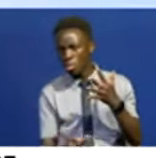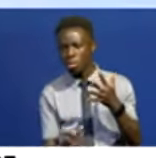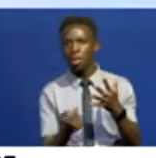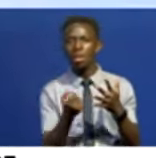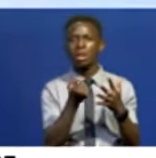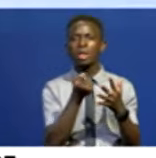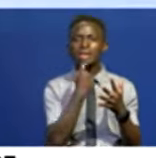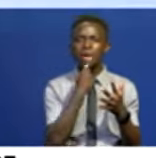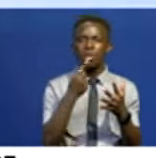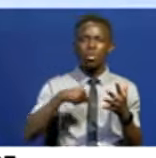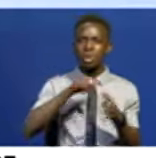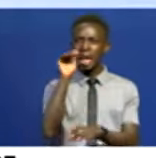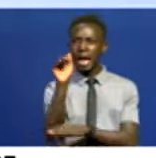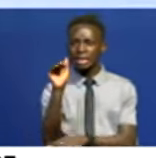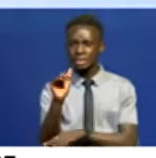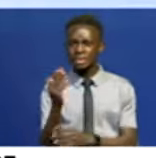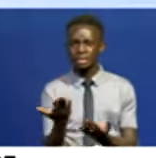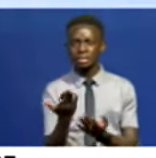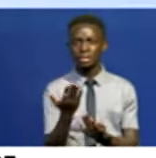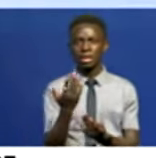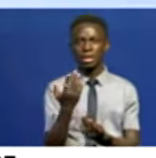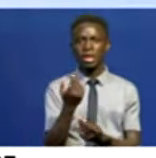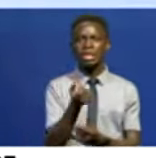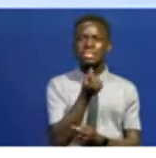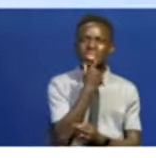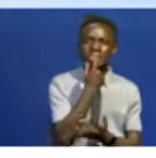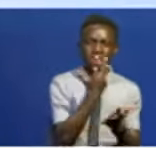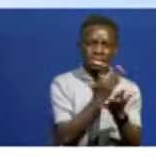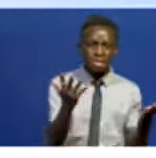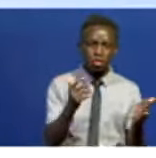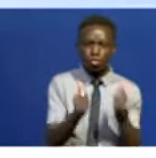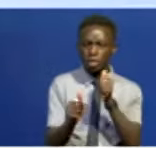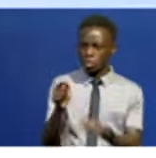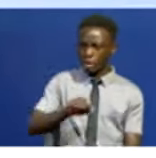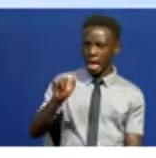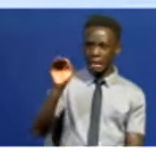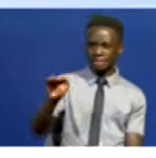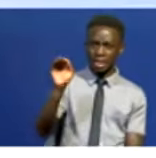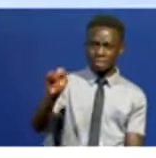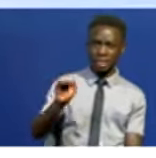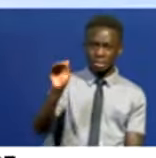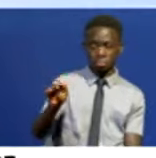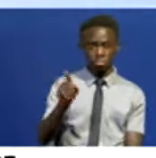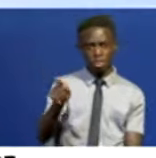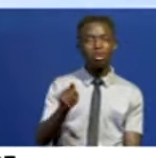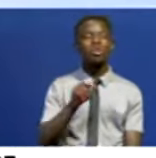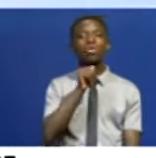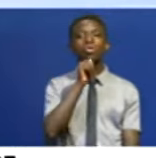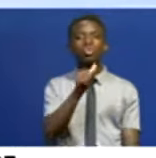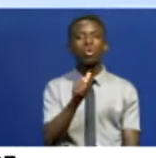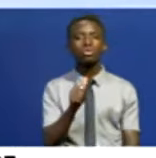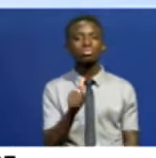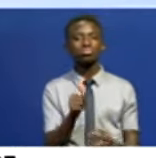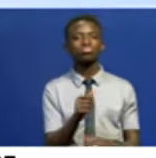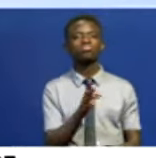we are asking and of the pharmaceutical products that we are asking are not dictated by